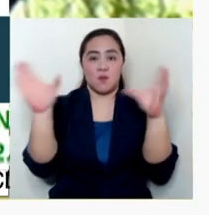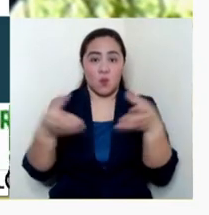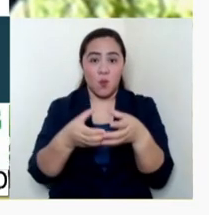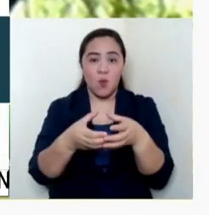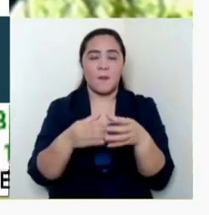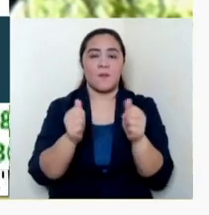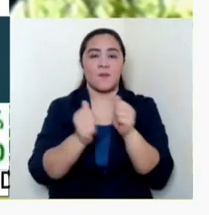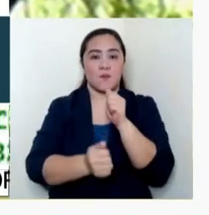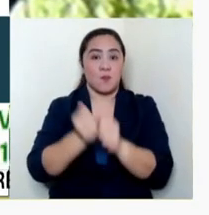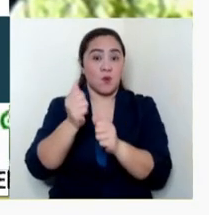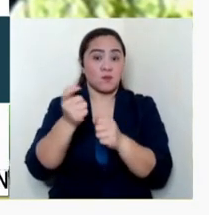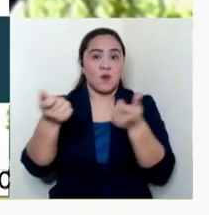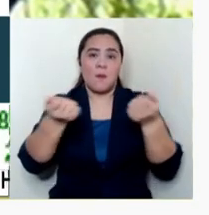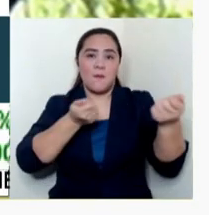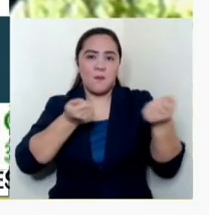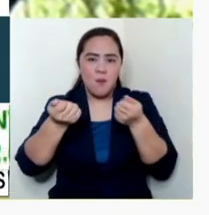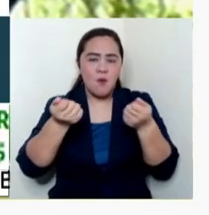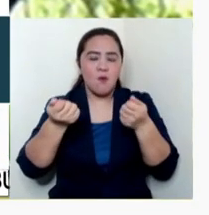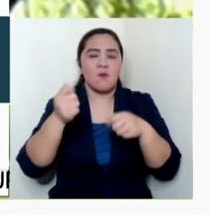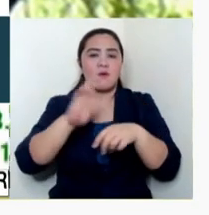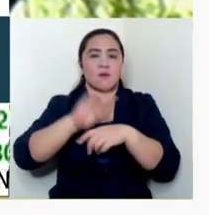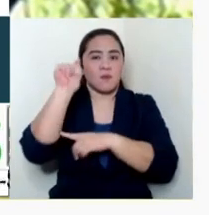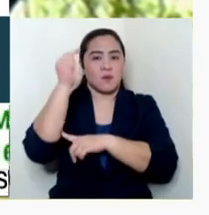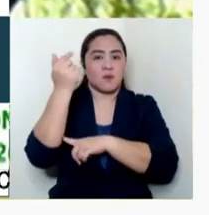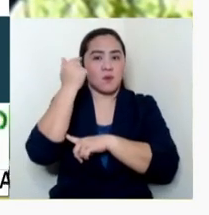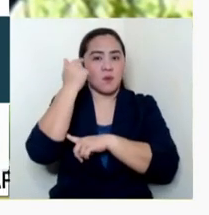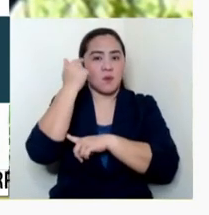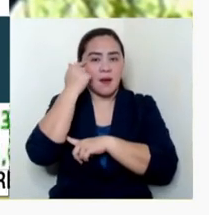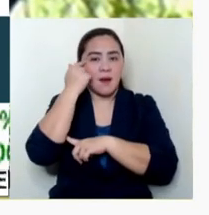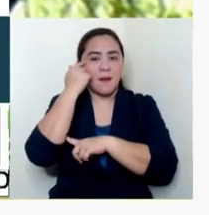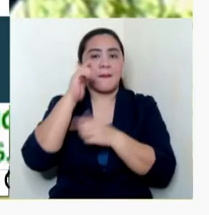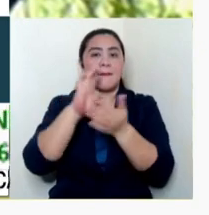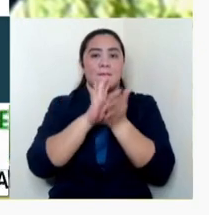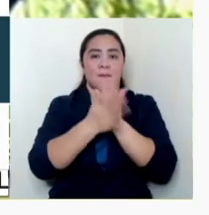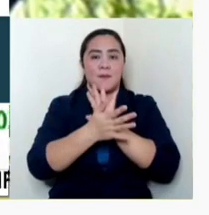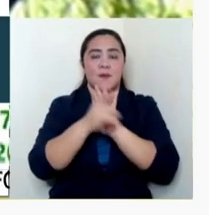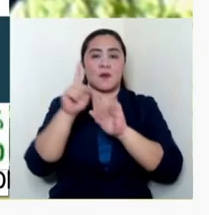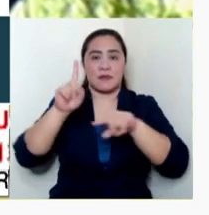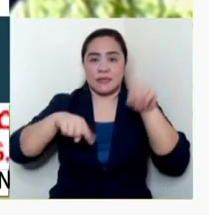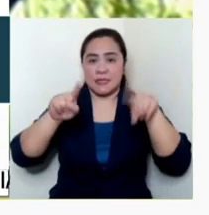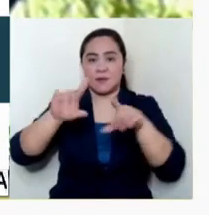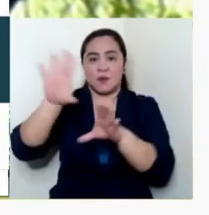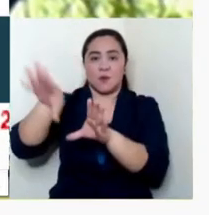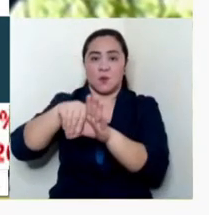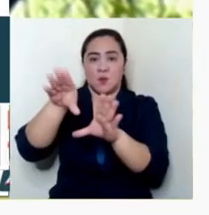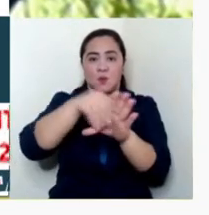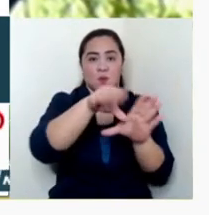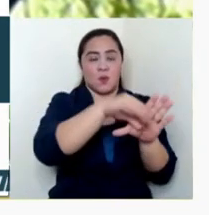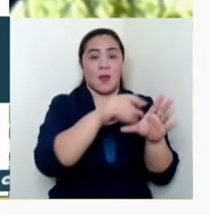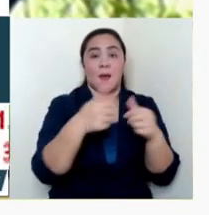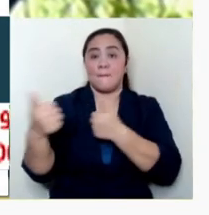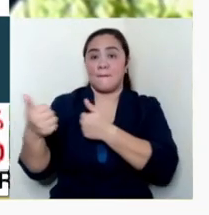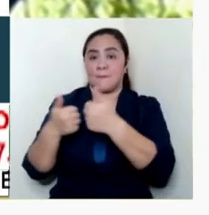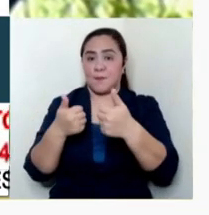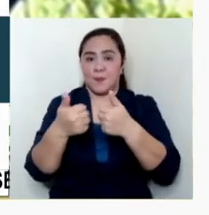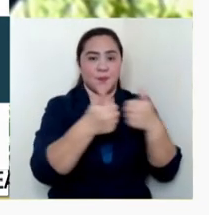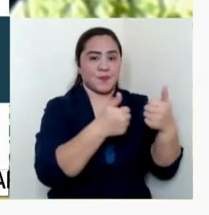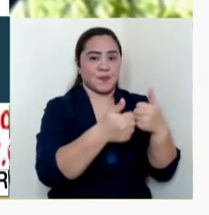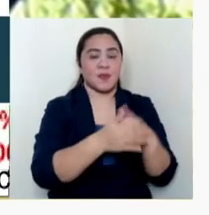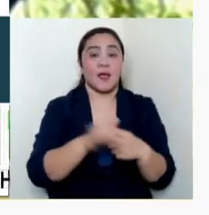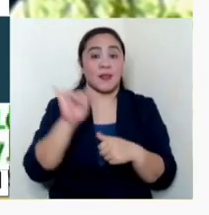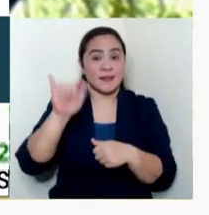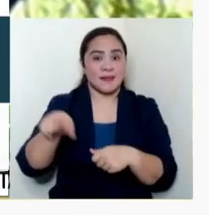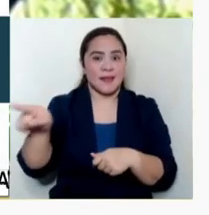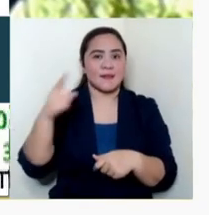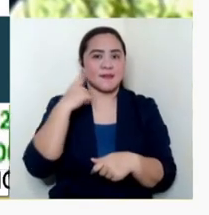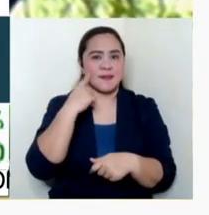mode of governance that would encompass all the various sectors, even sometimes competing sectors. I think, Carmina, that's what you're